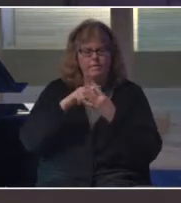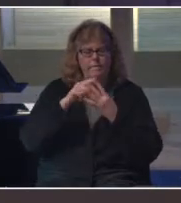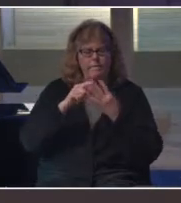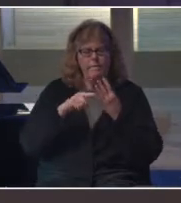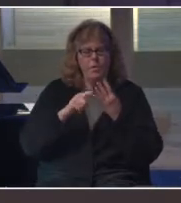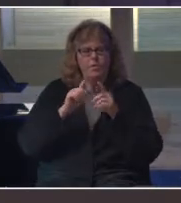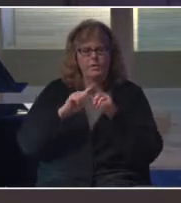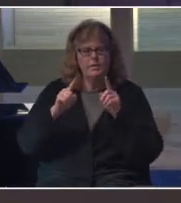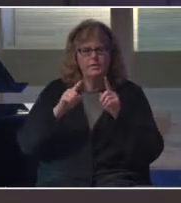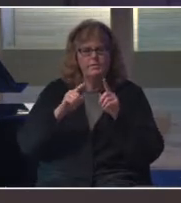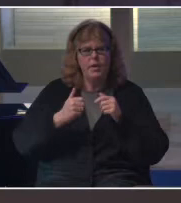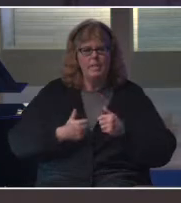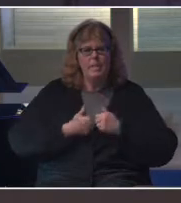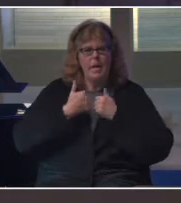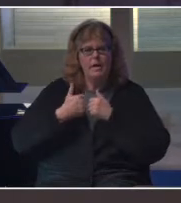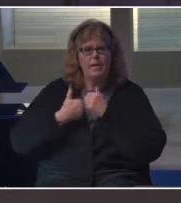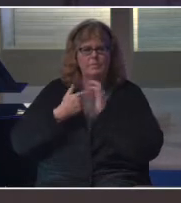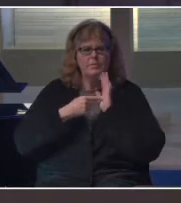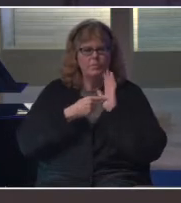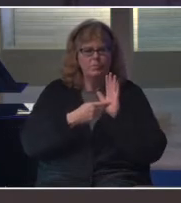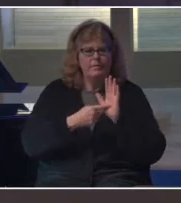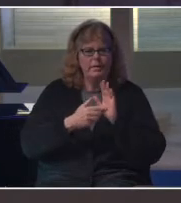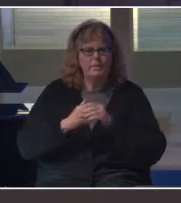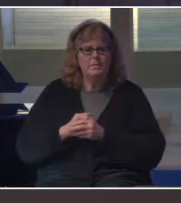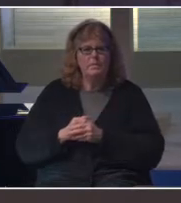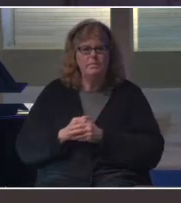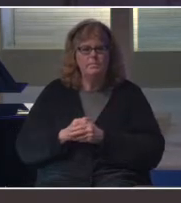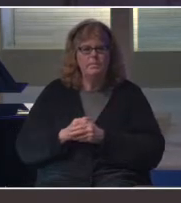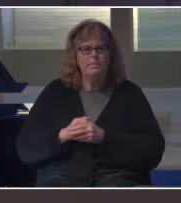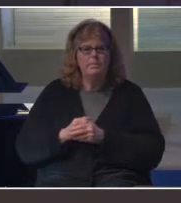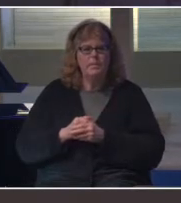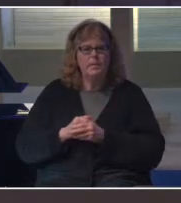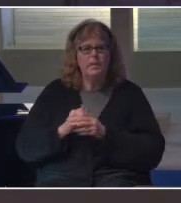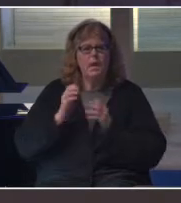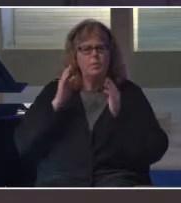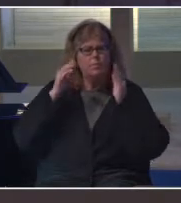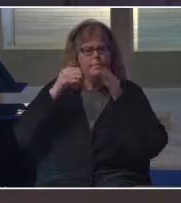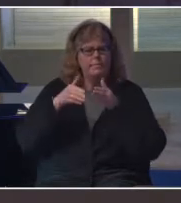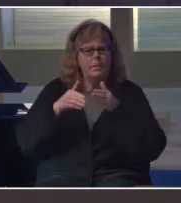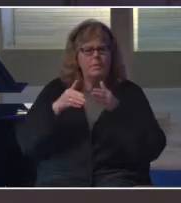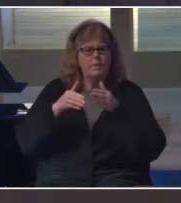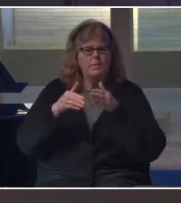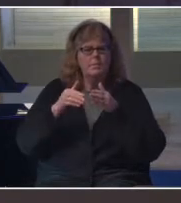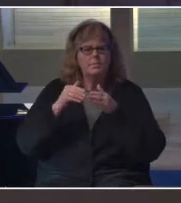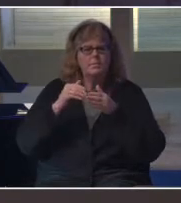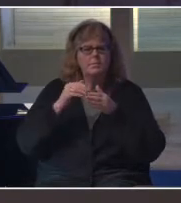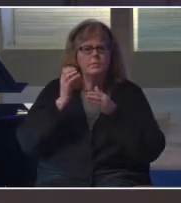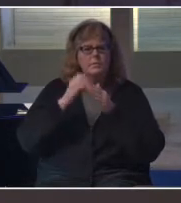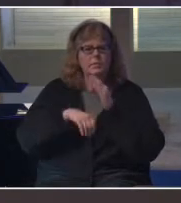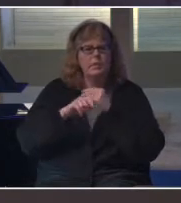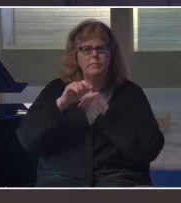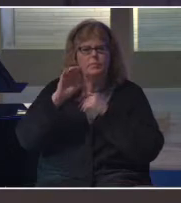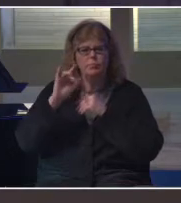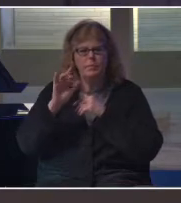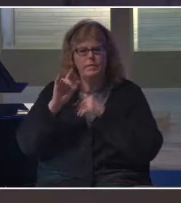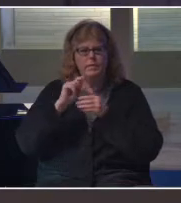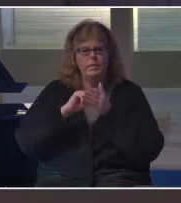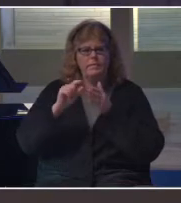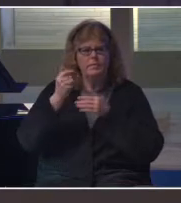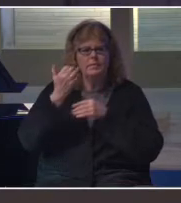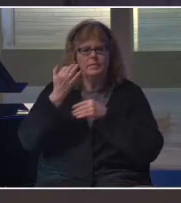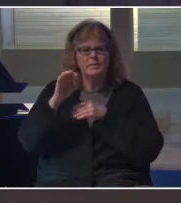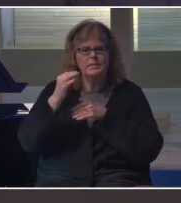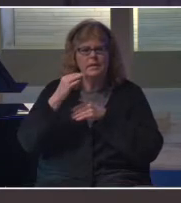different lives revealed. I'm only going to focus in on chapter 25, verses